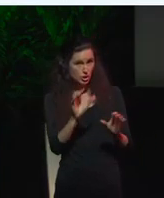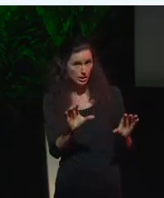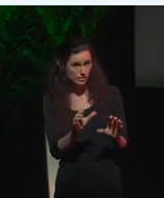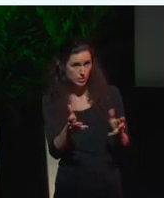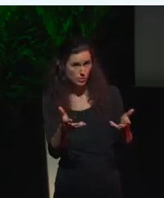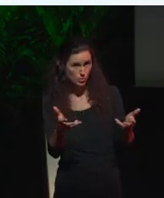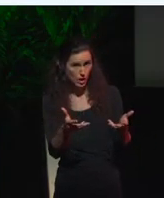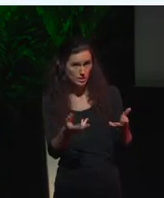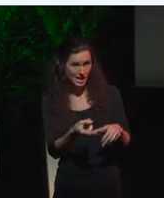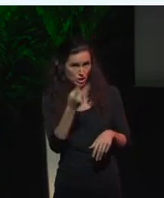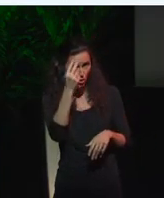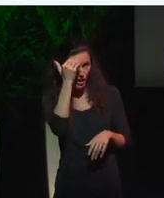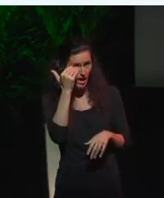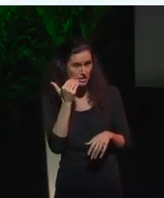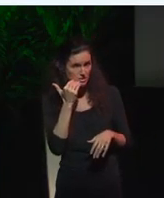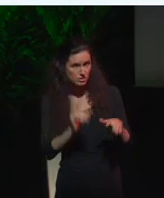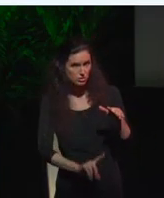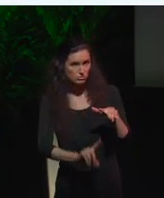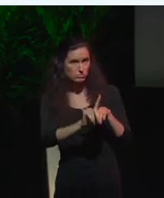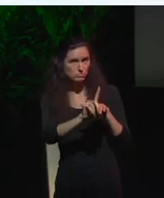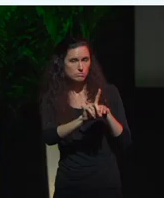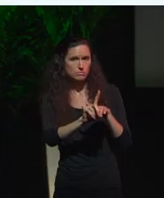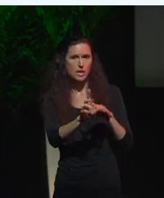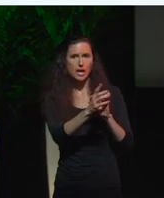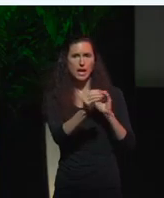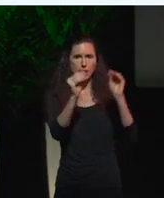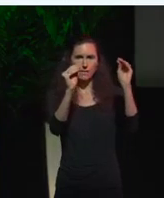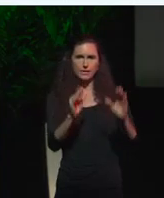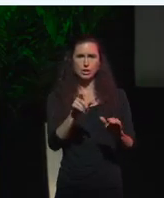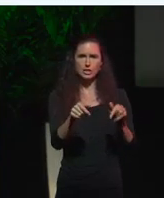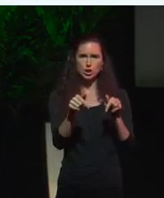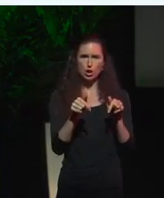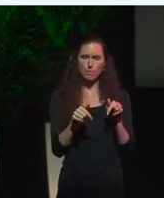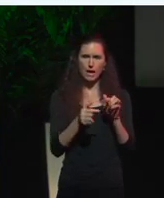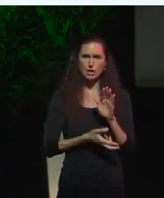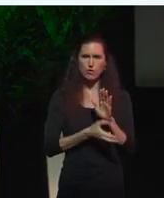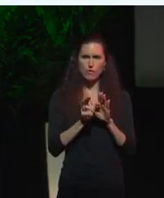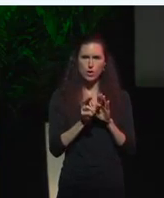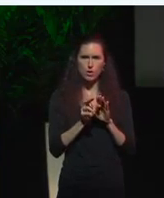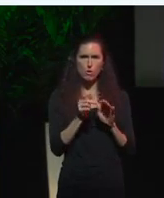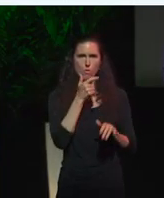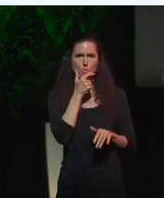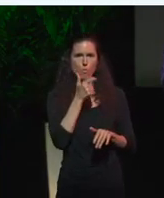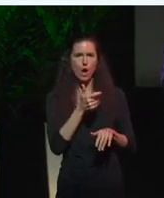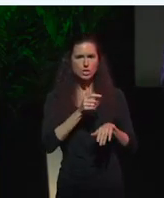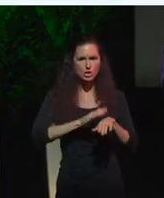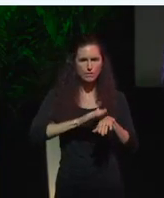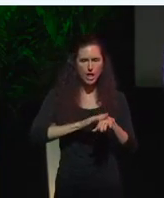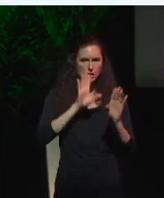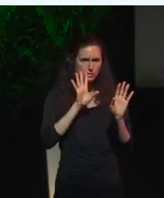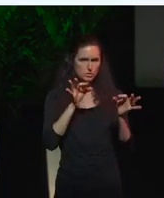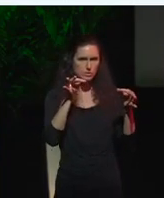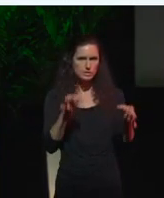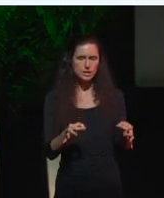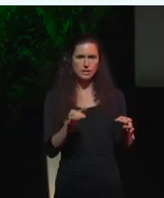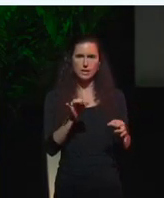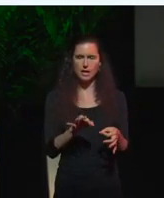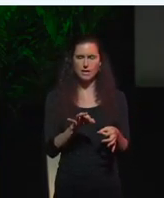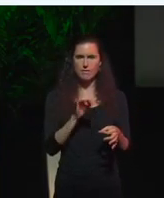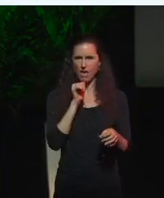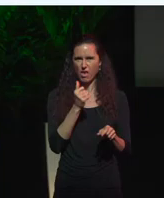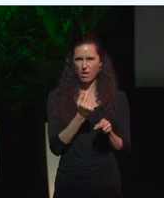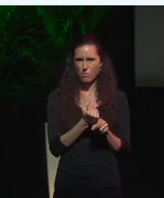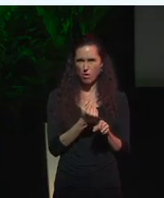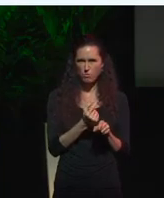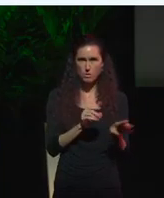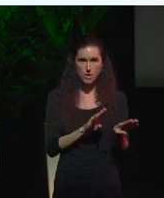was, two heads in the screen, and the faculty member needs to go back and review those flags to determine if indeed inappropriate